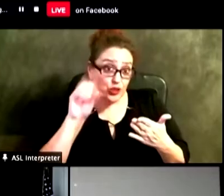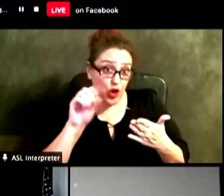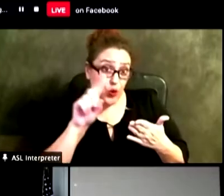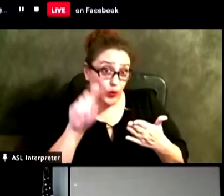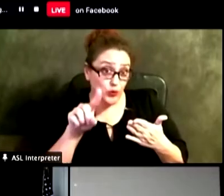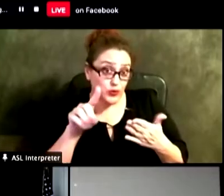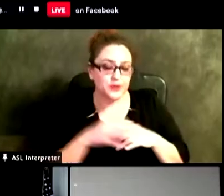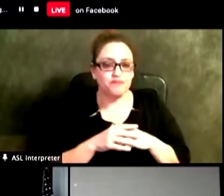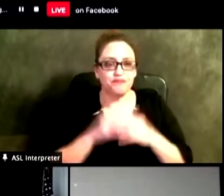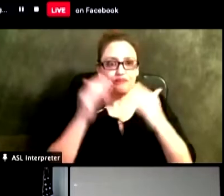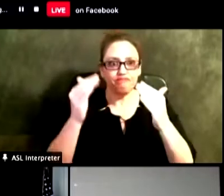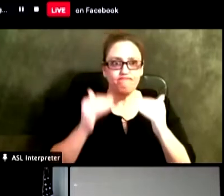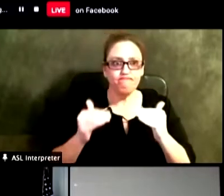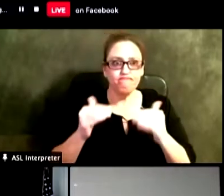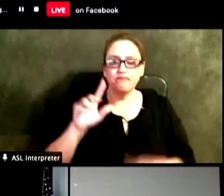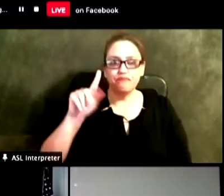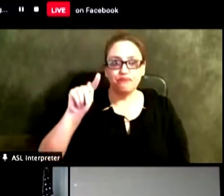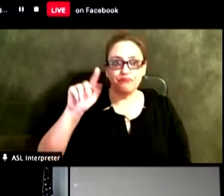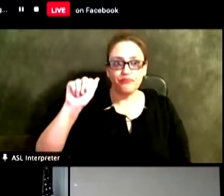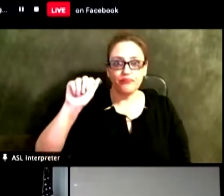some time. Tash, if you're there,